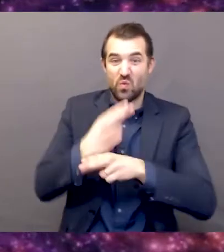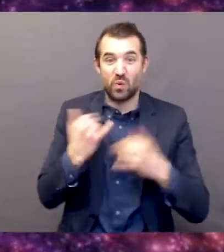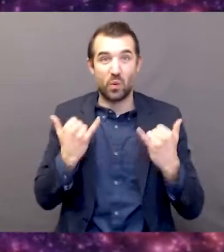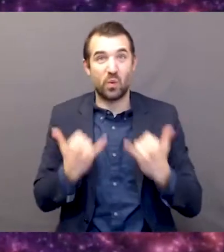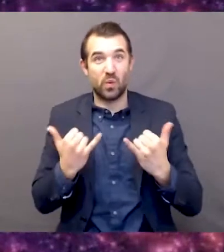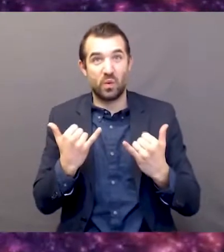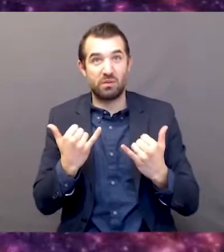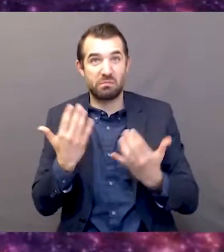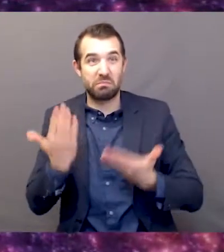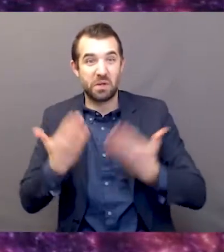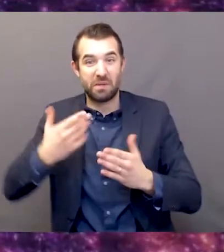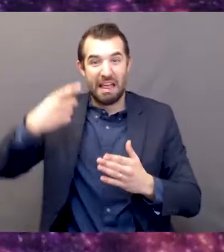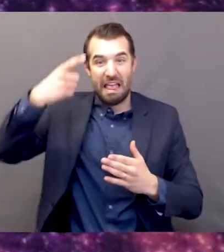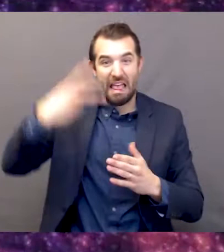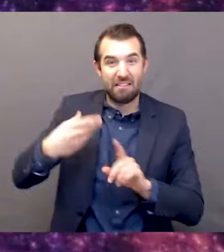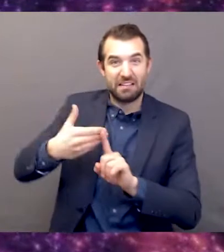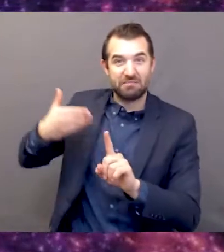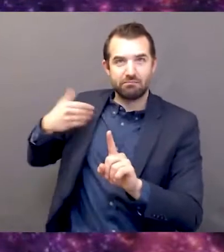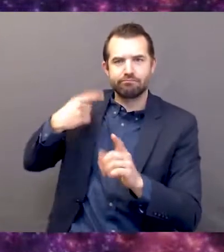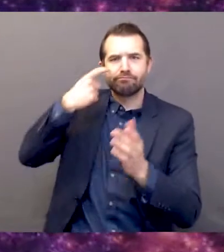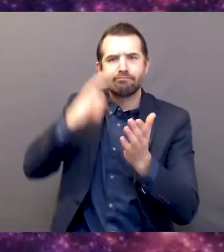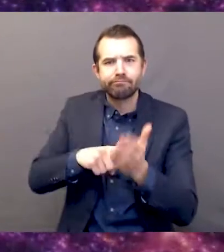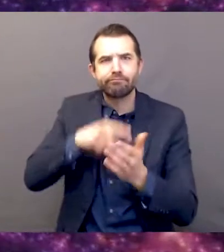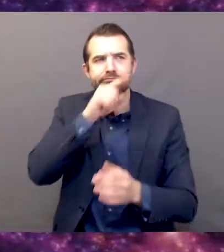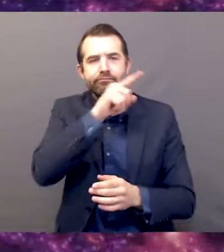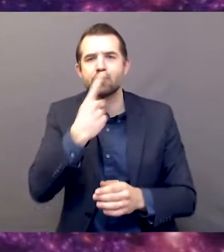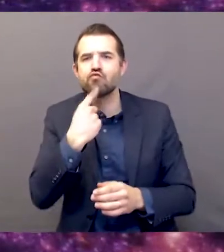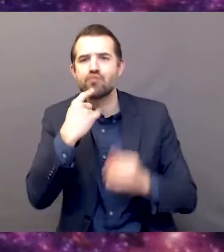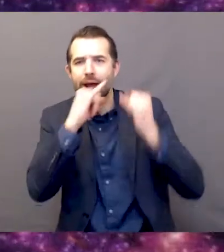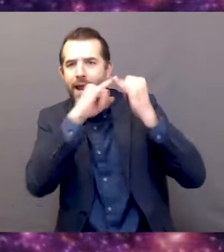present age. Here you see the vertical red line.